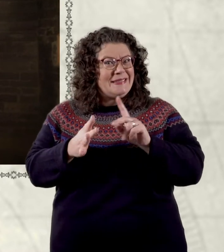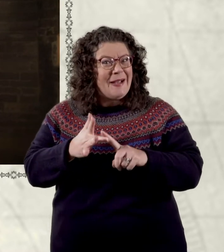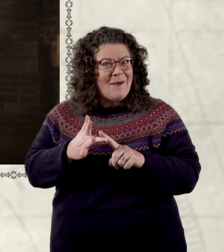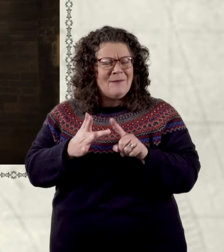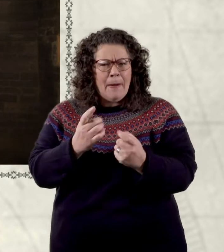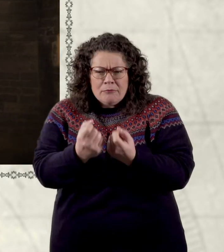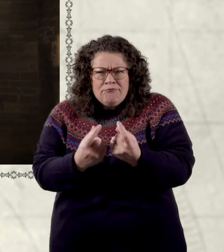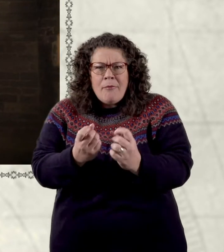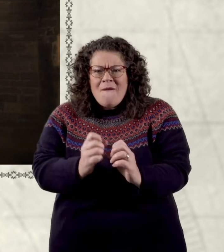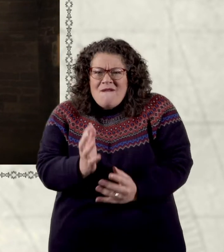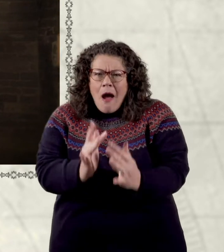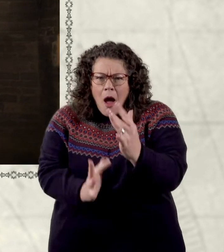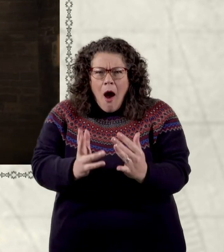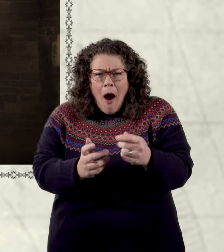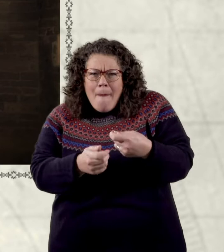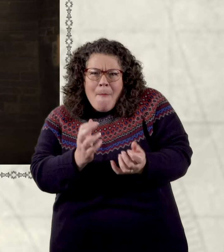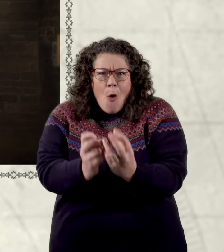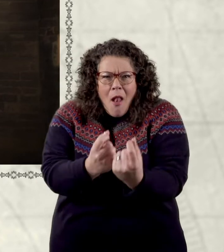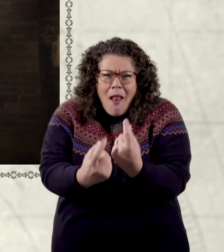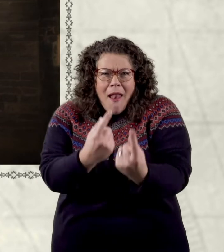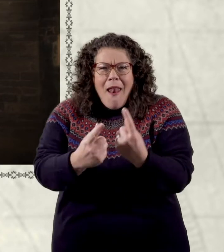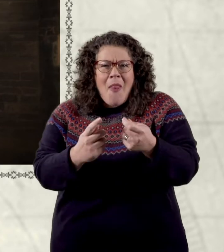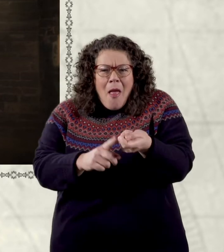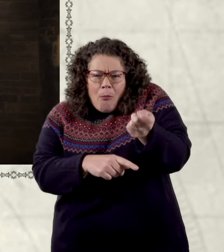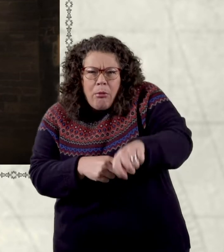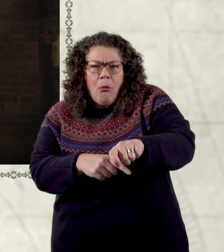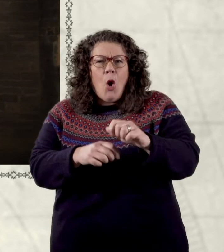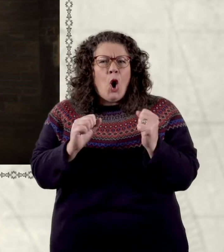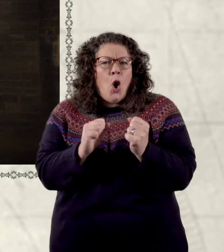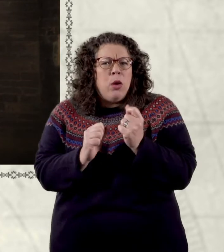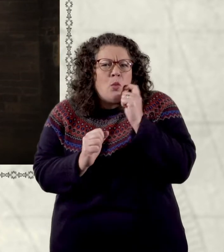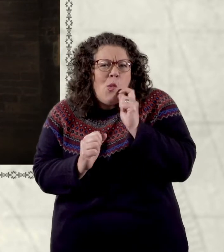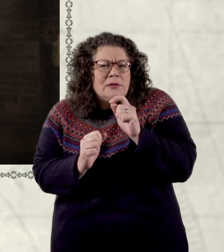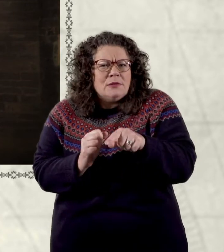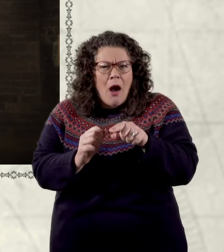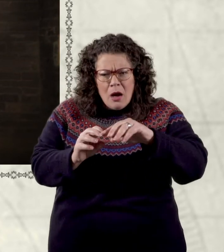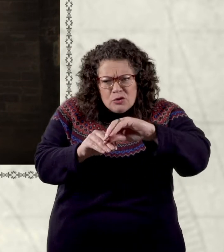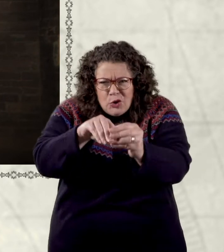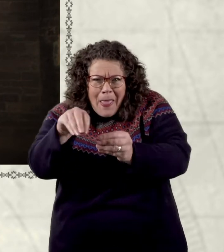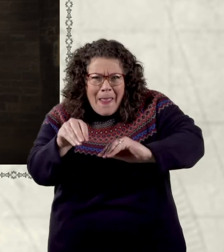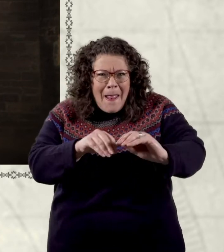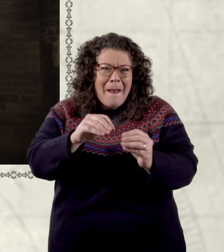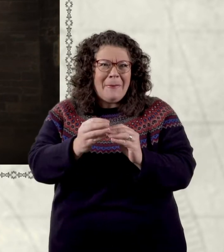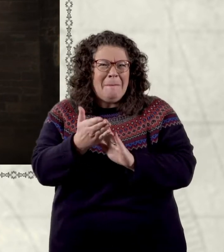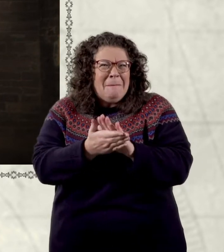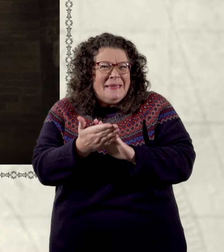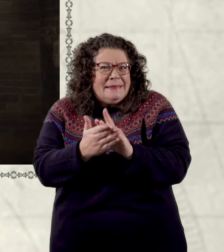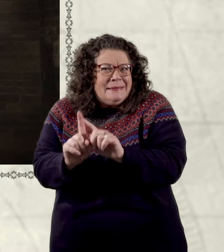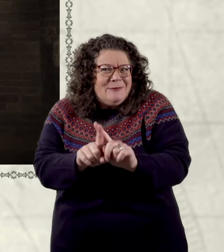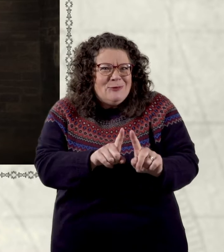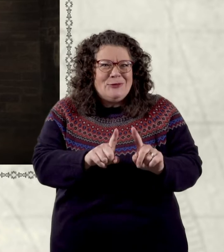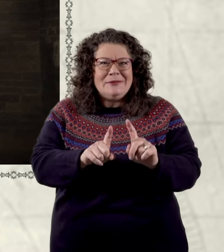open fire, and then drop it in little dollops into cold water, and the different shapes had